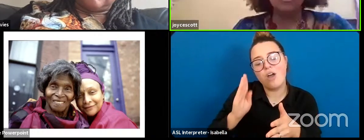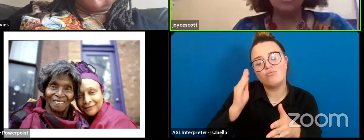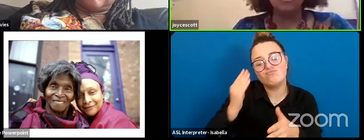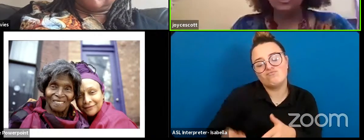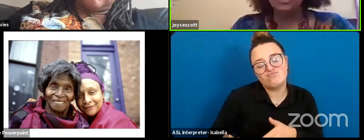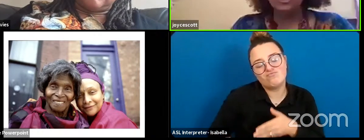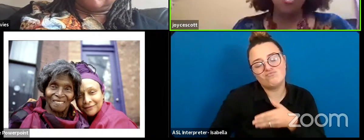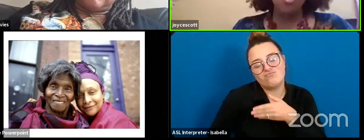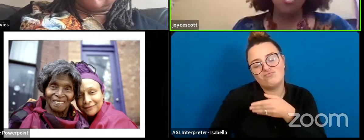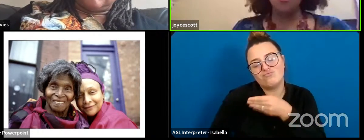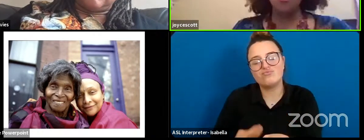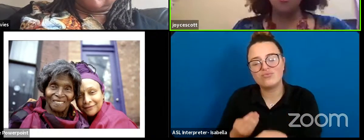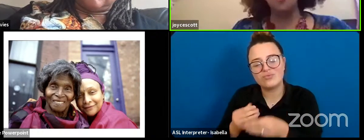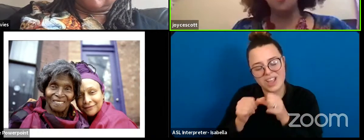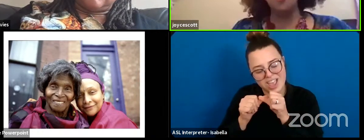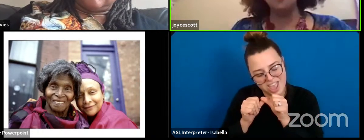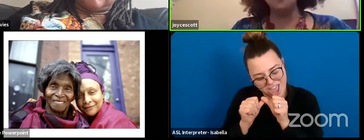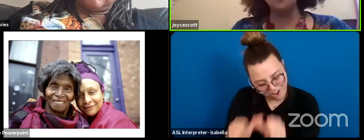all.